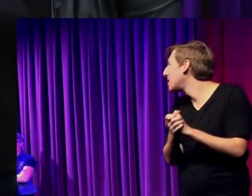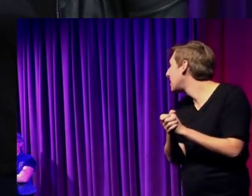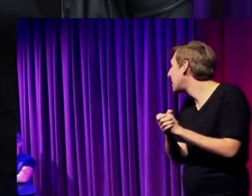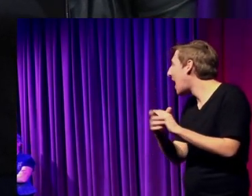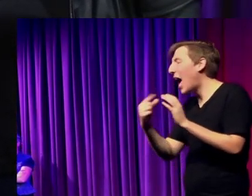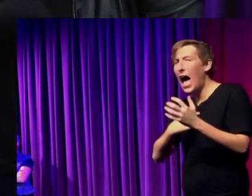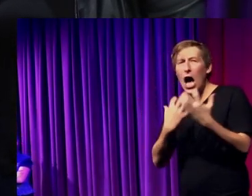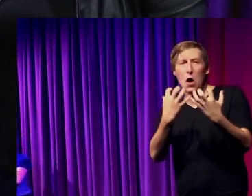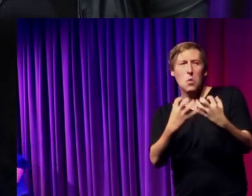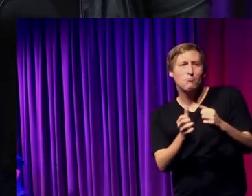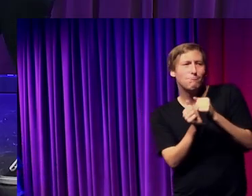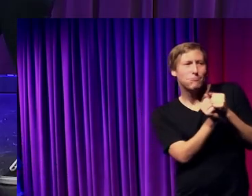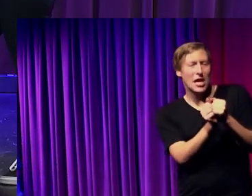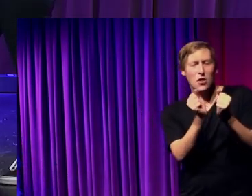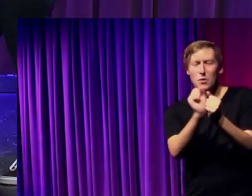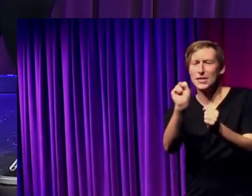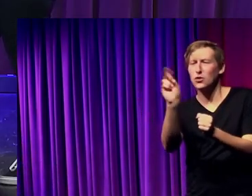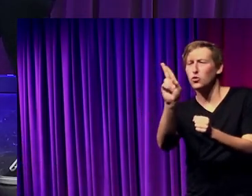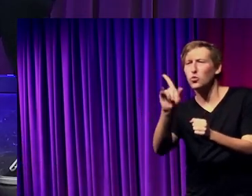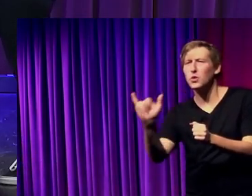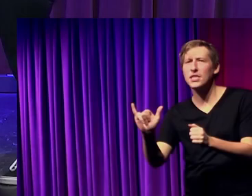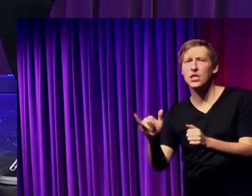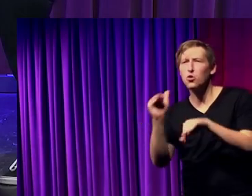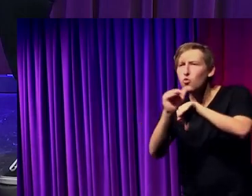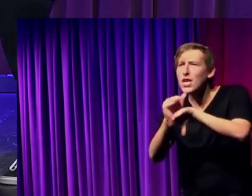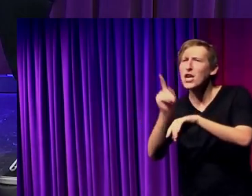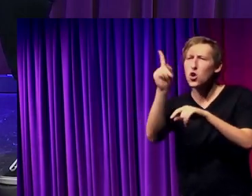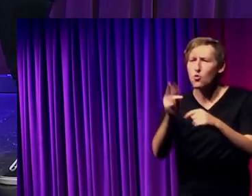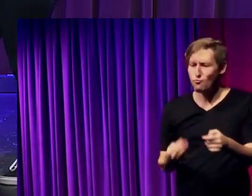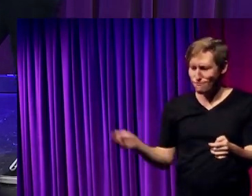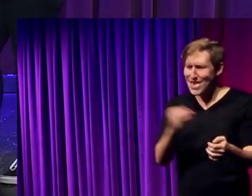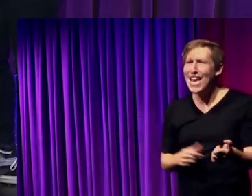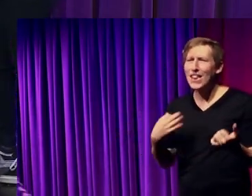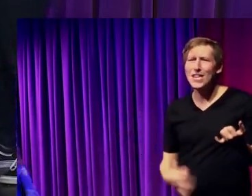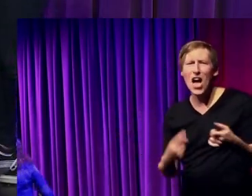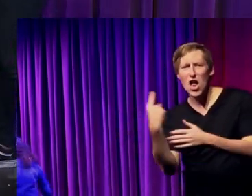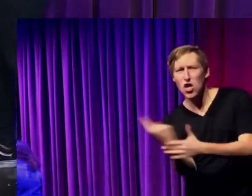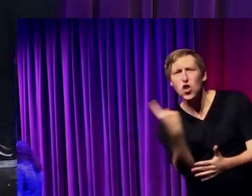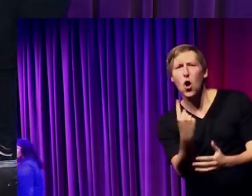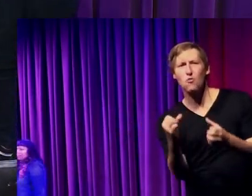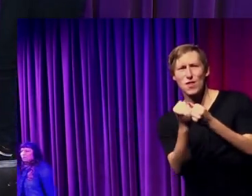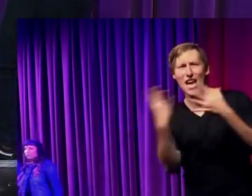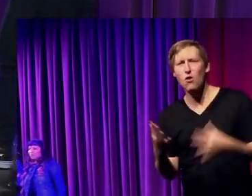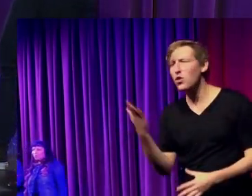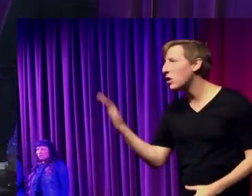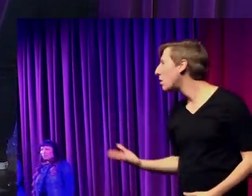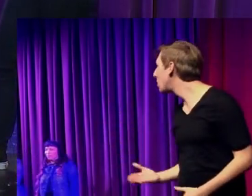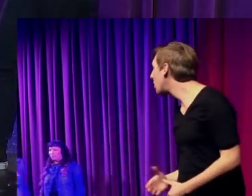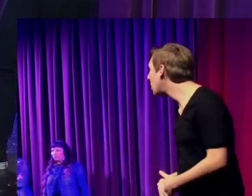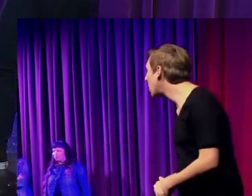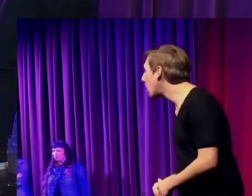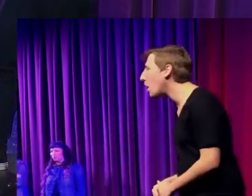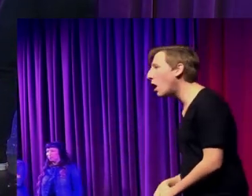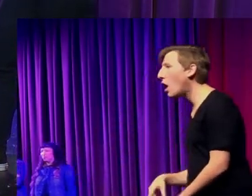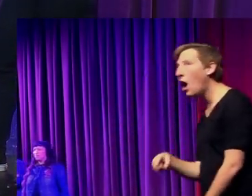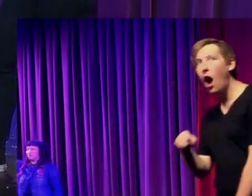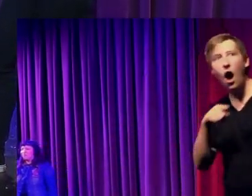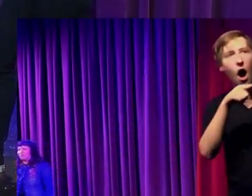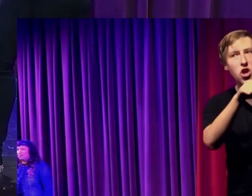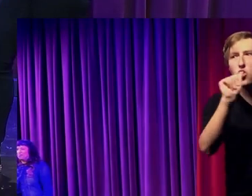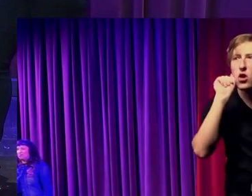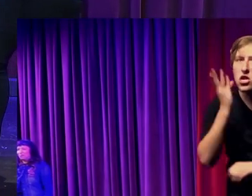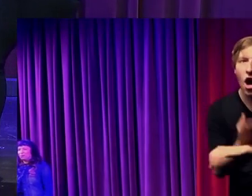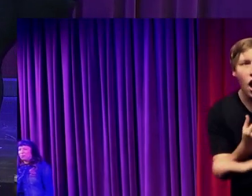I want to be with, and we're going Metallica tonight alone without you. She told you she's gay? Yes!